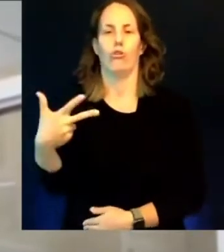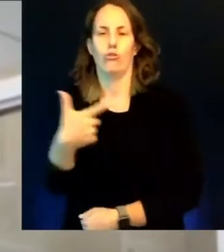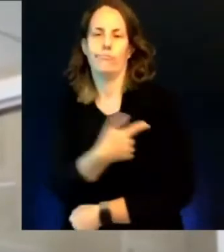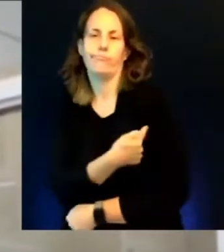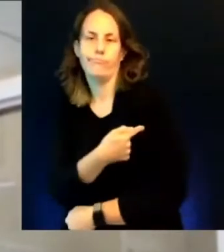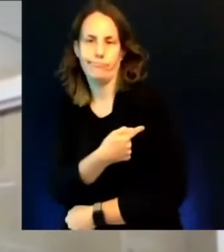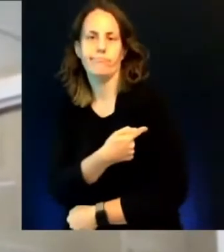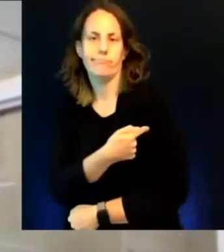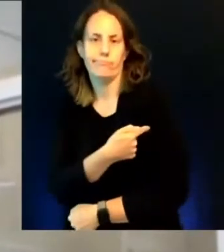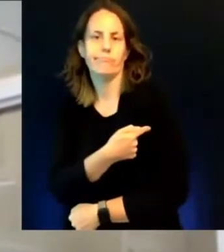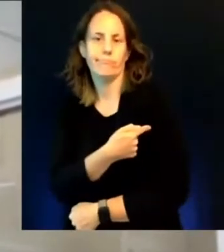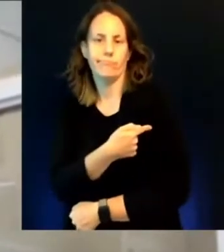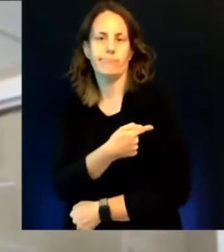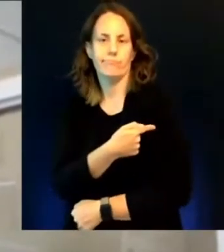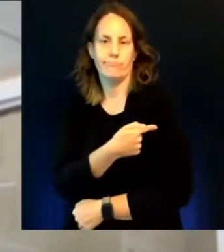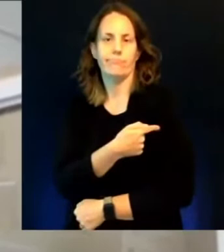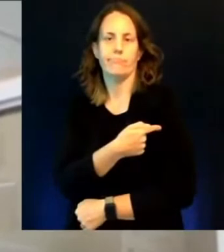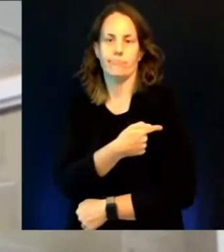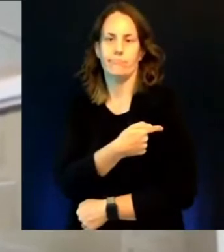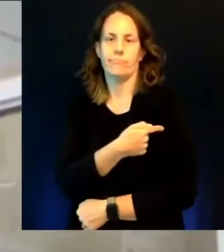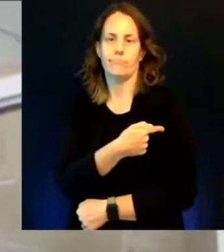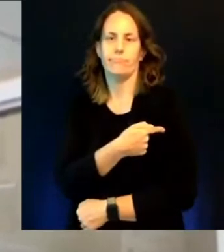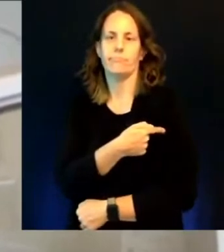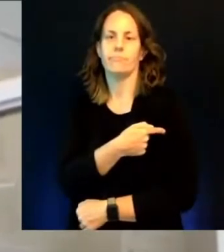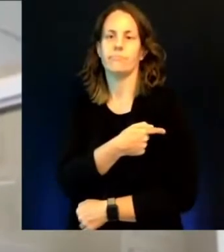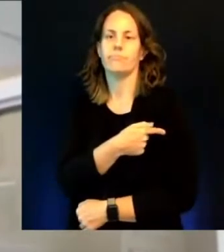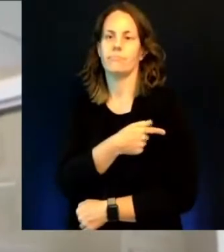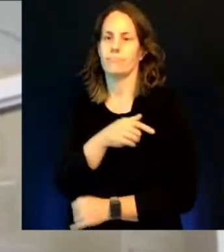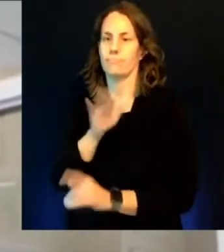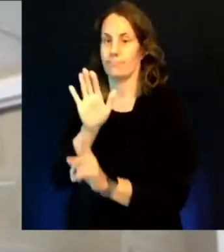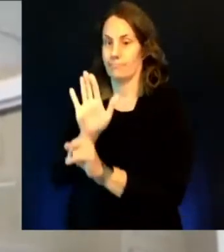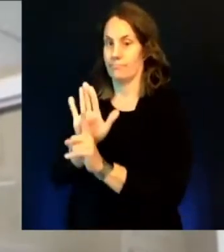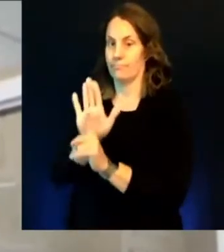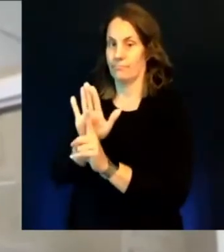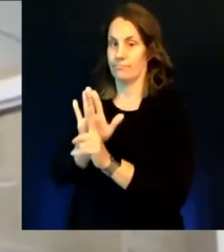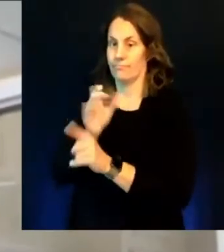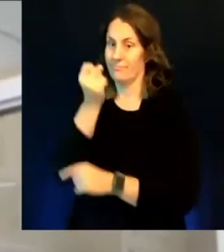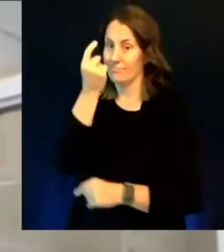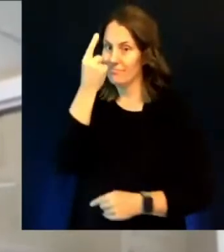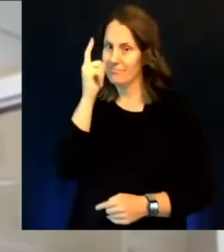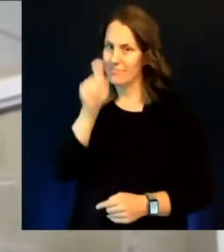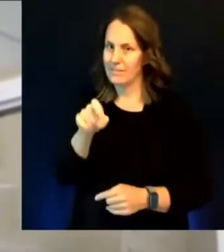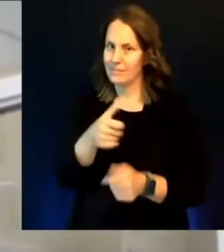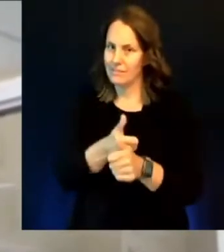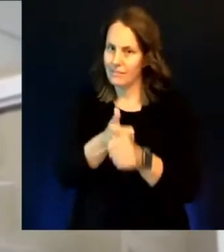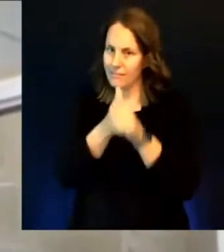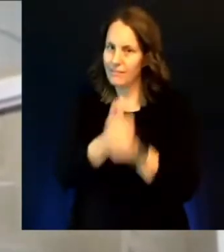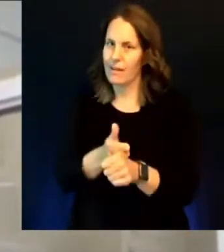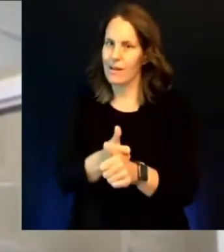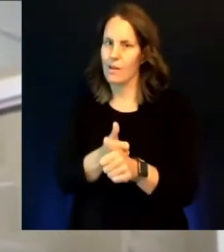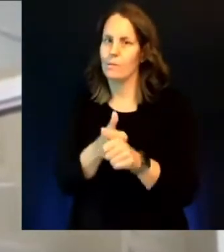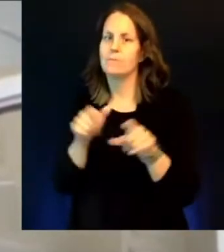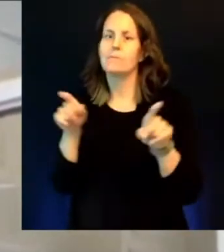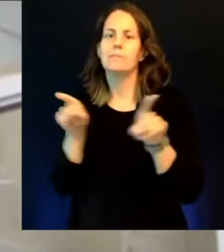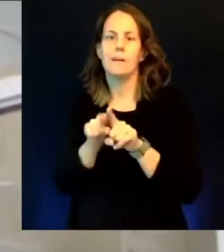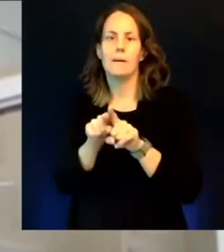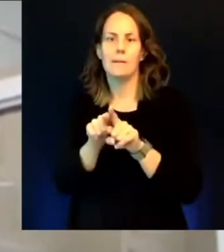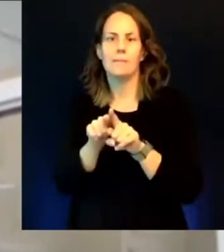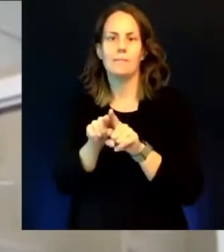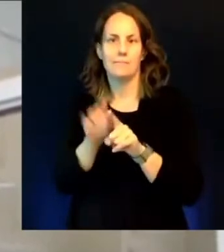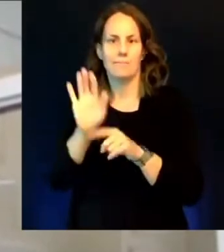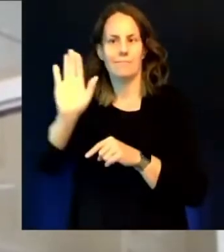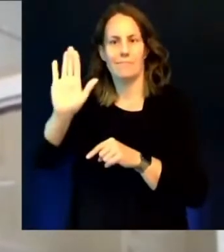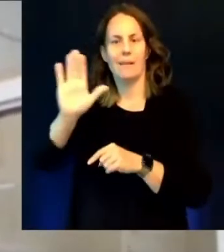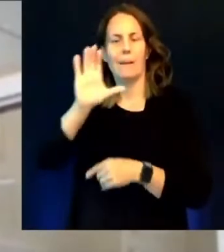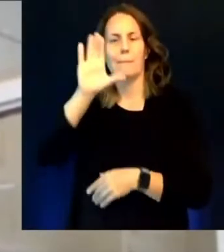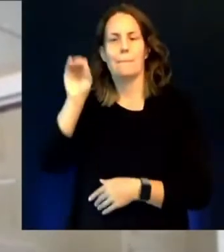series, their vaccination series consists of 3 doses of an mRNA vaccine, the 2-dose series plus an additional dose